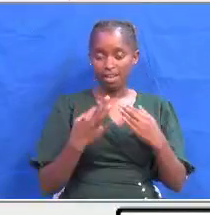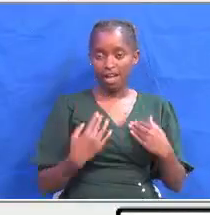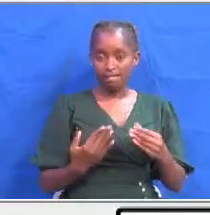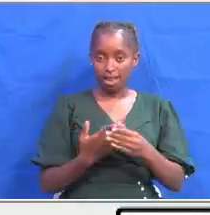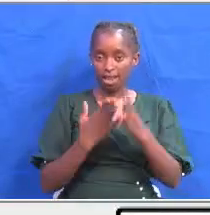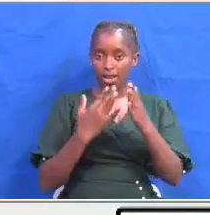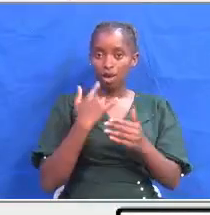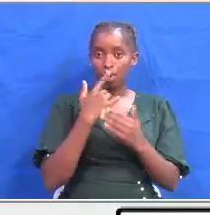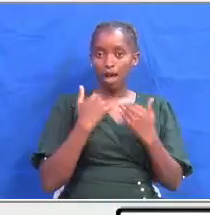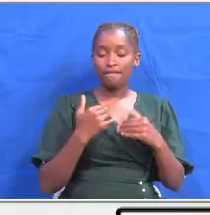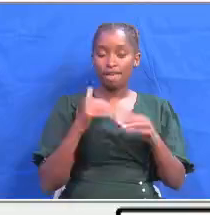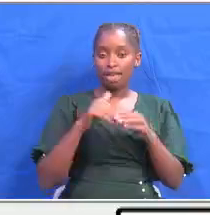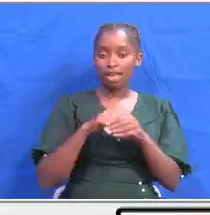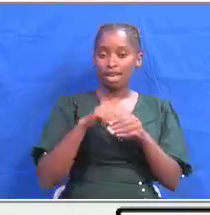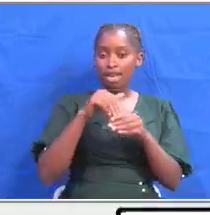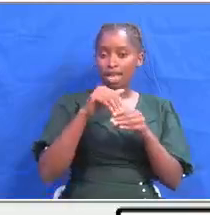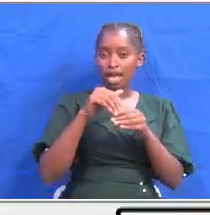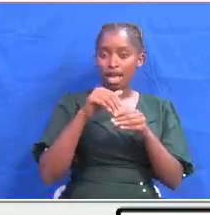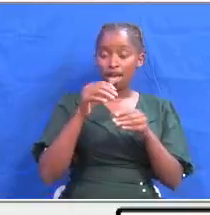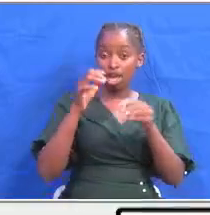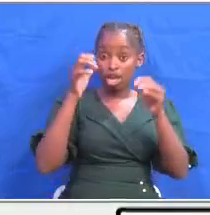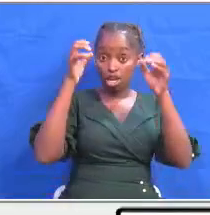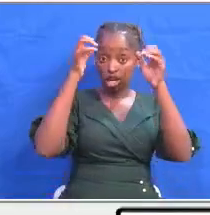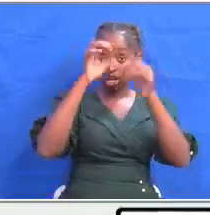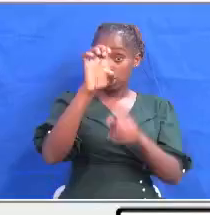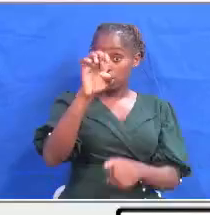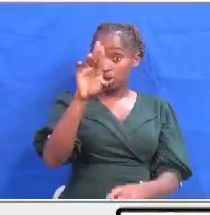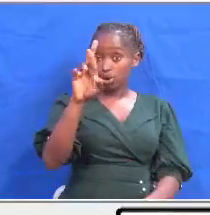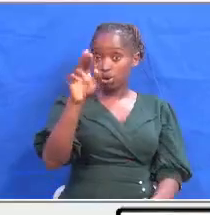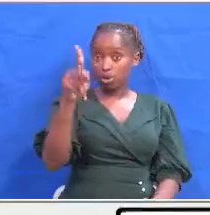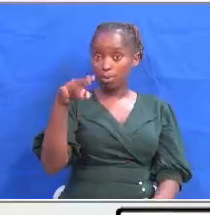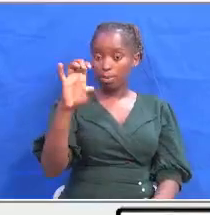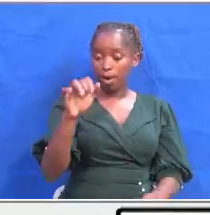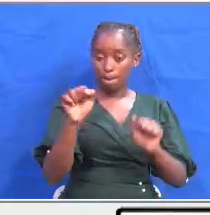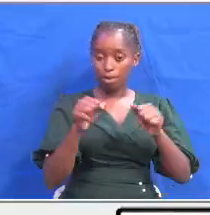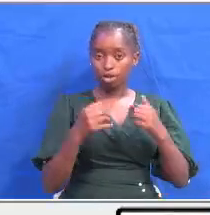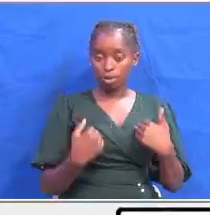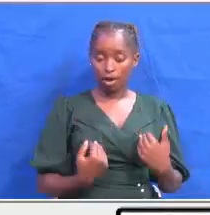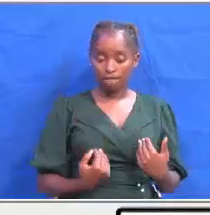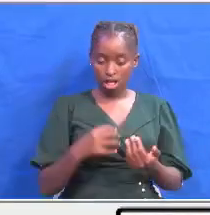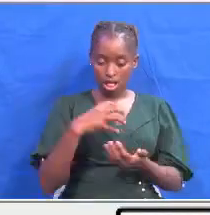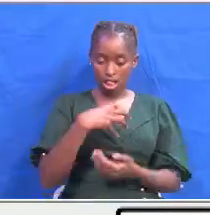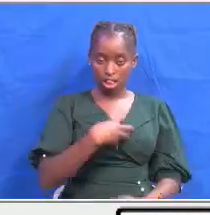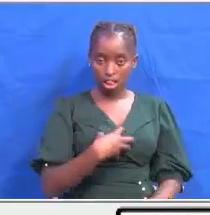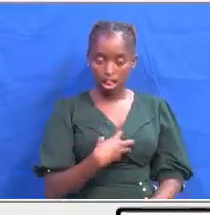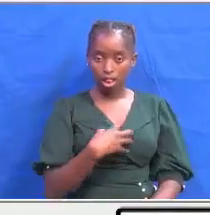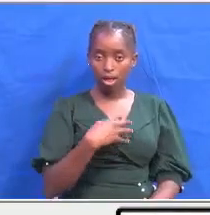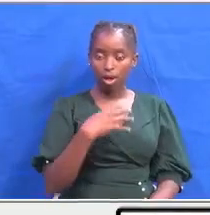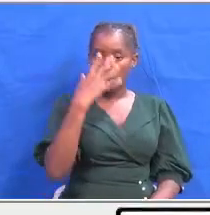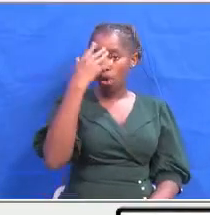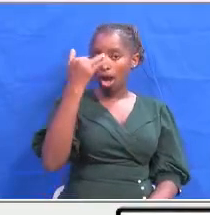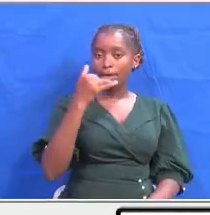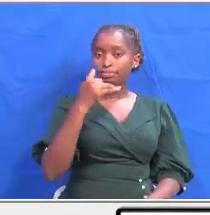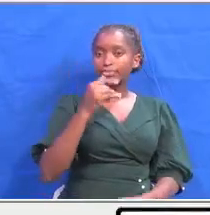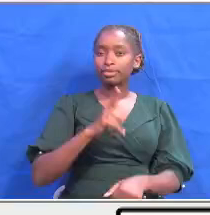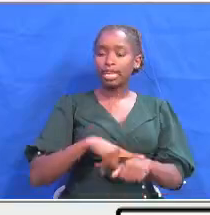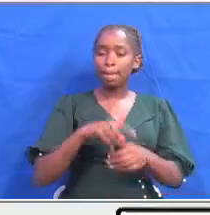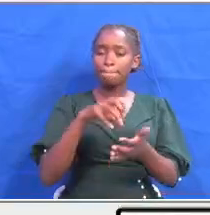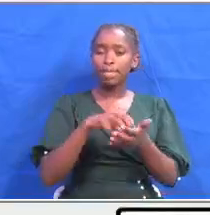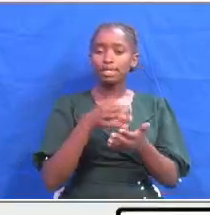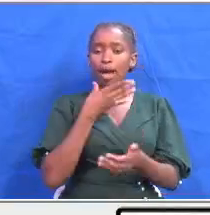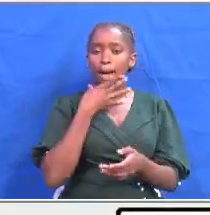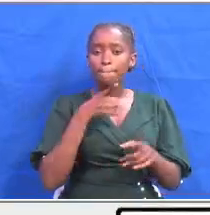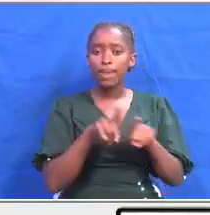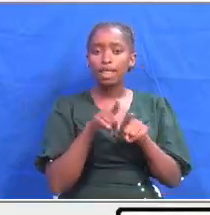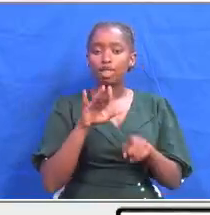in Europe who would have resigned. Why? When the matter of your late brother comes